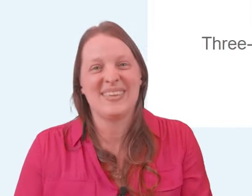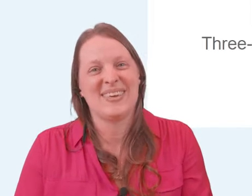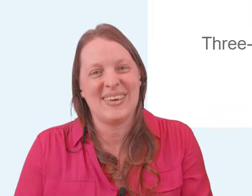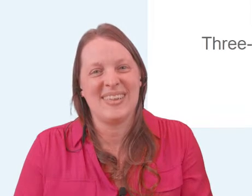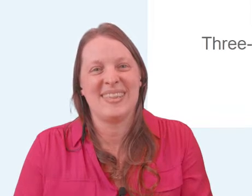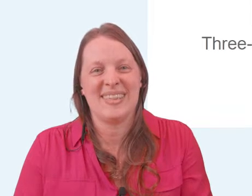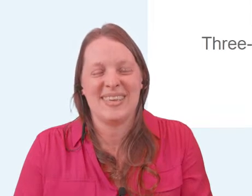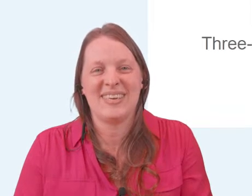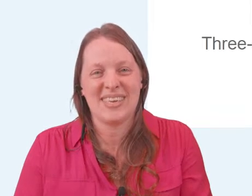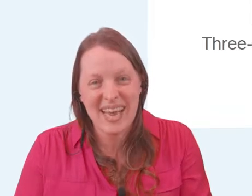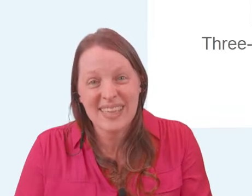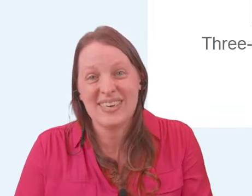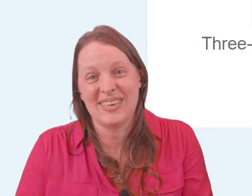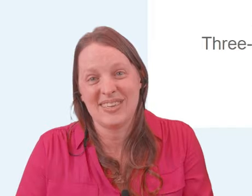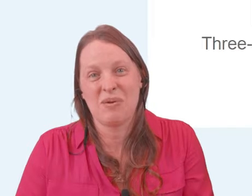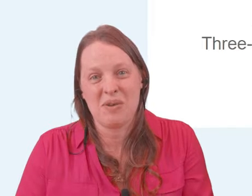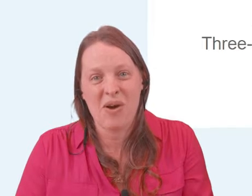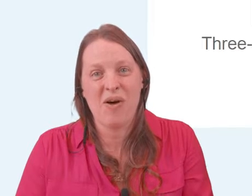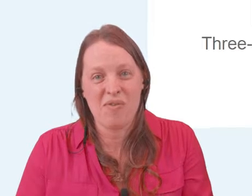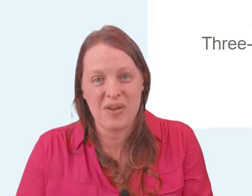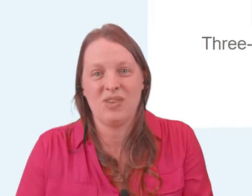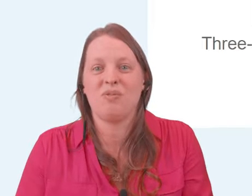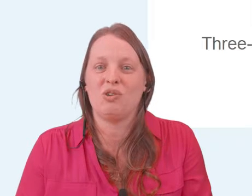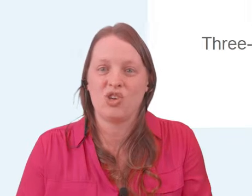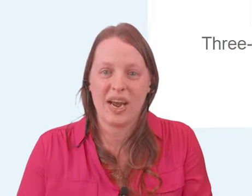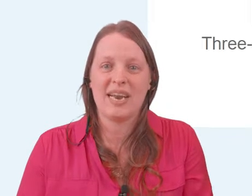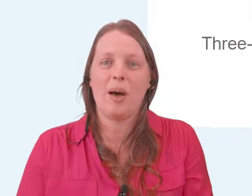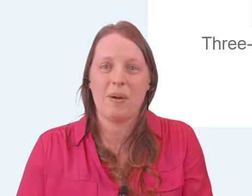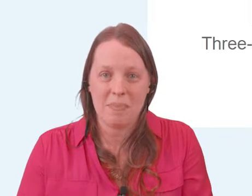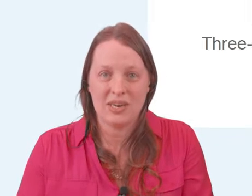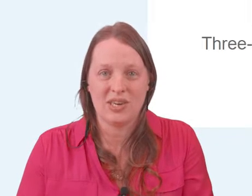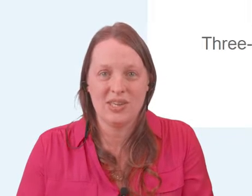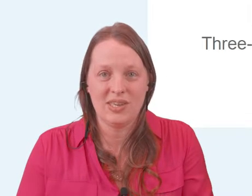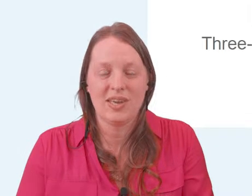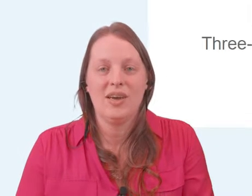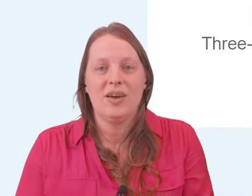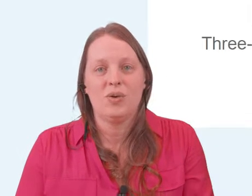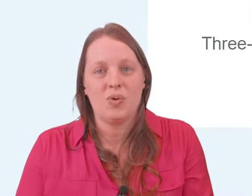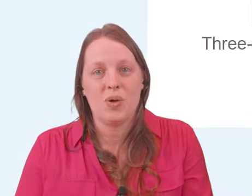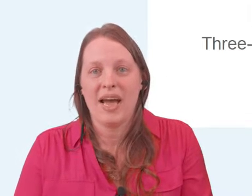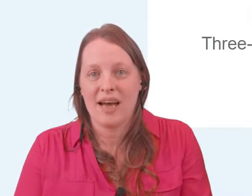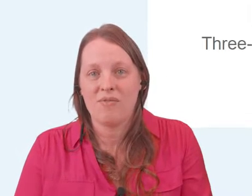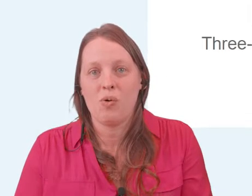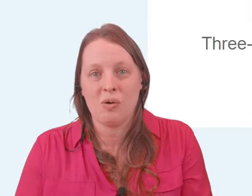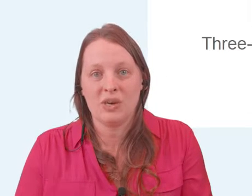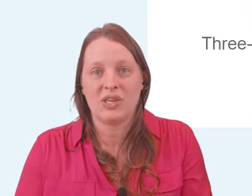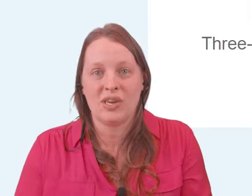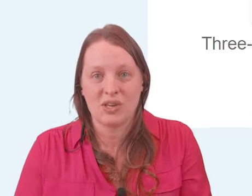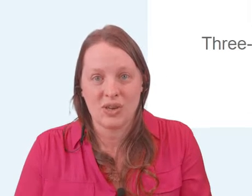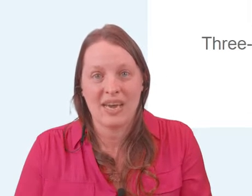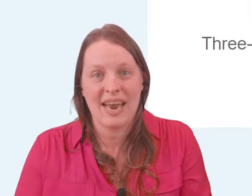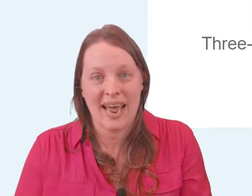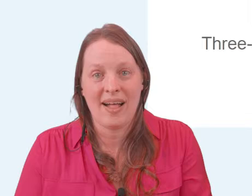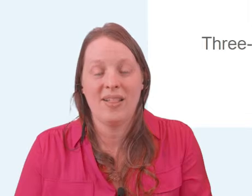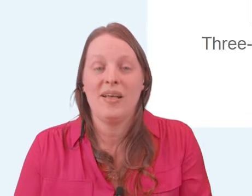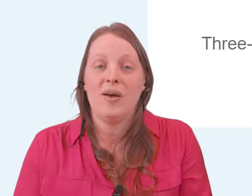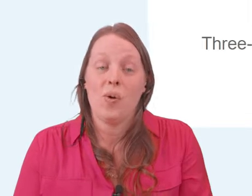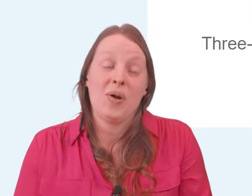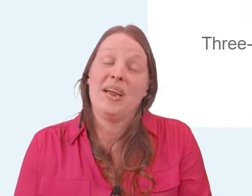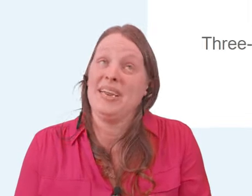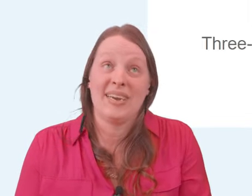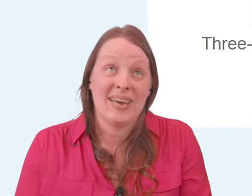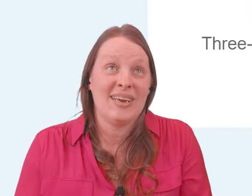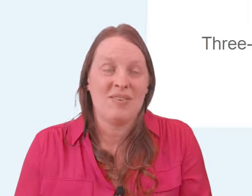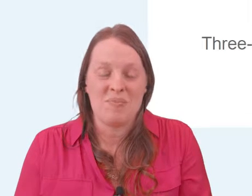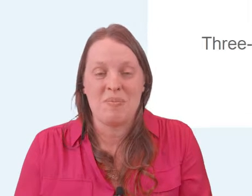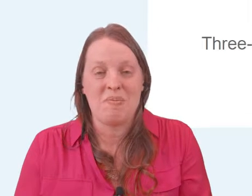illuminate us on the challenges that we all face when we're trying to help our patients who have horizontal canal